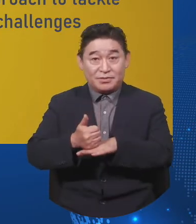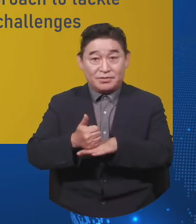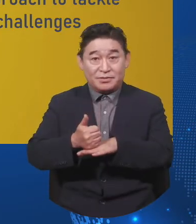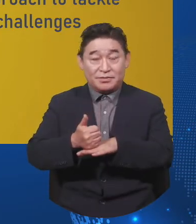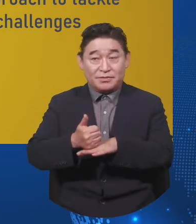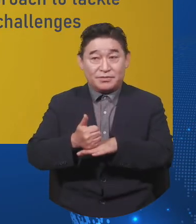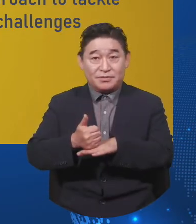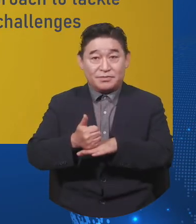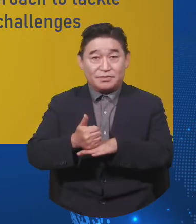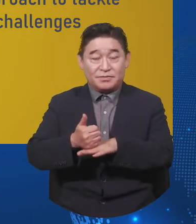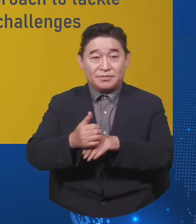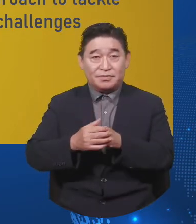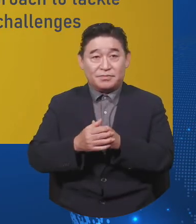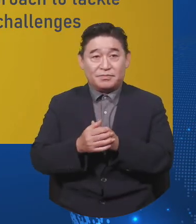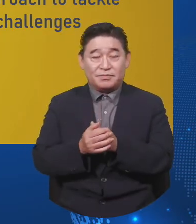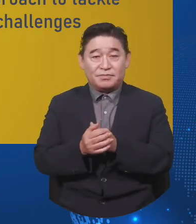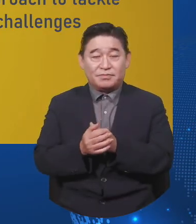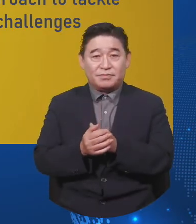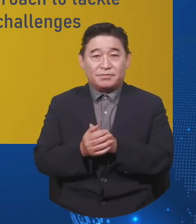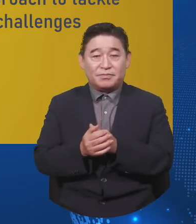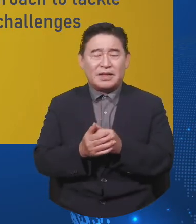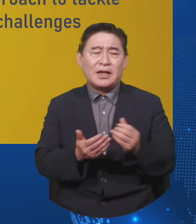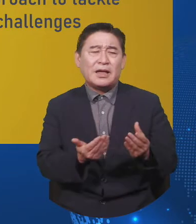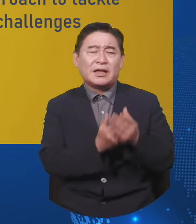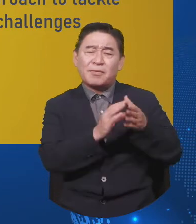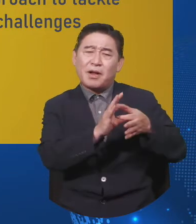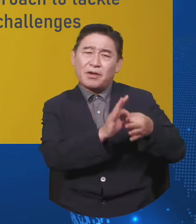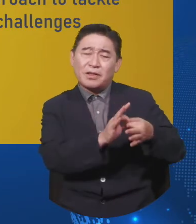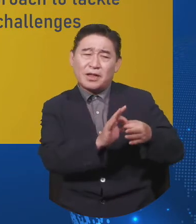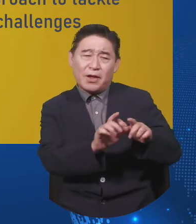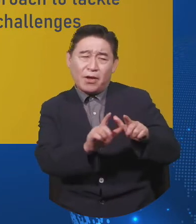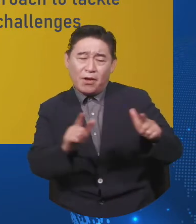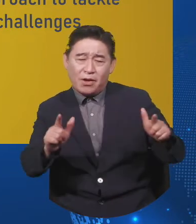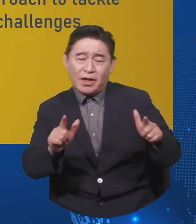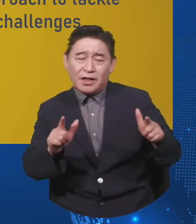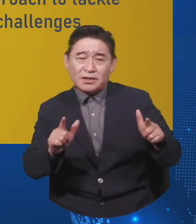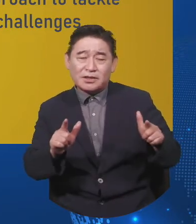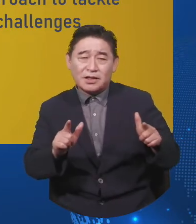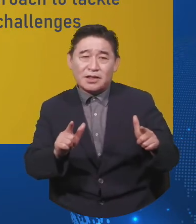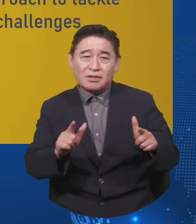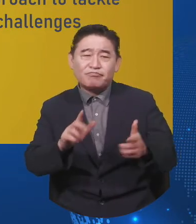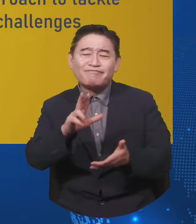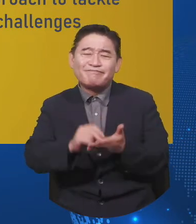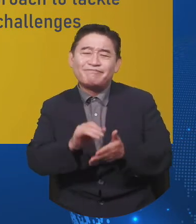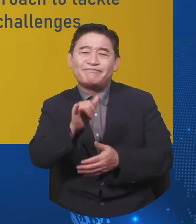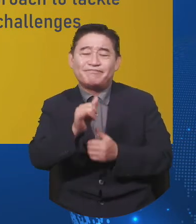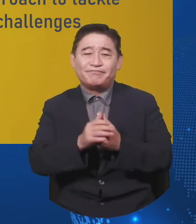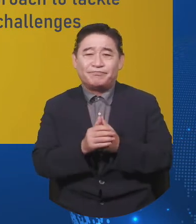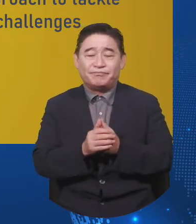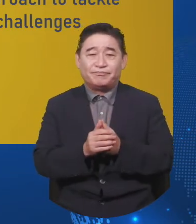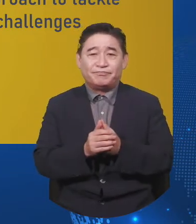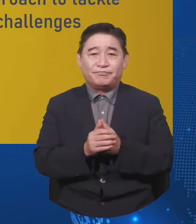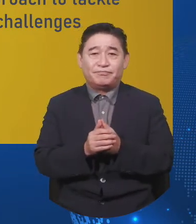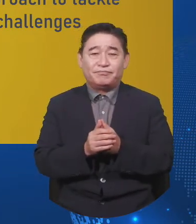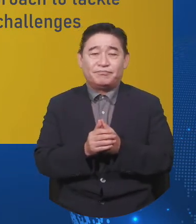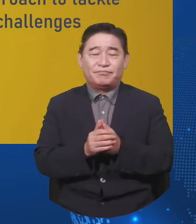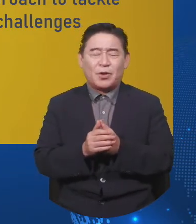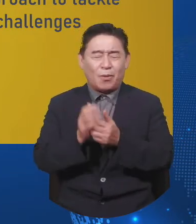the development challenges that we are facing, they are so vast, they are so